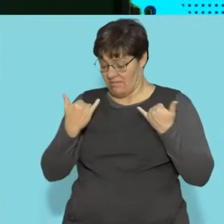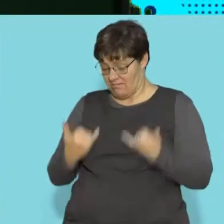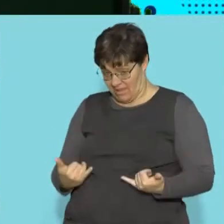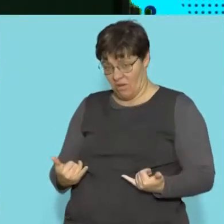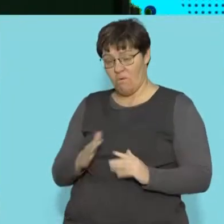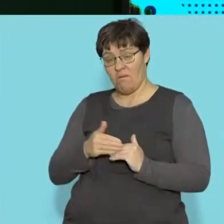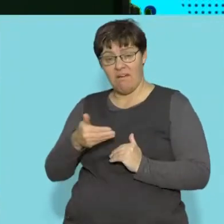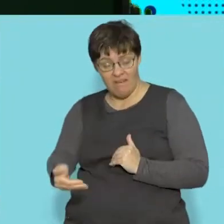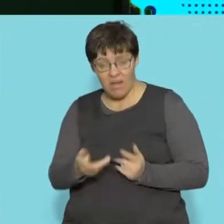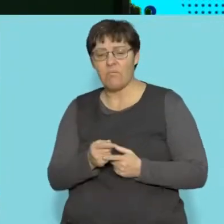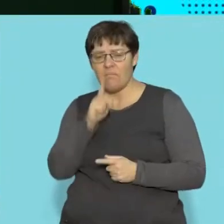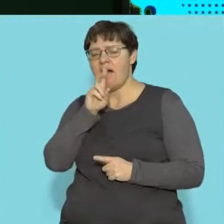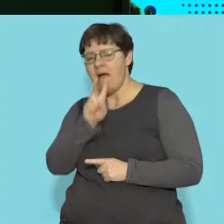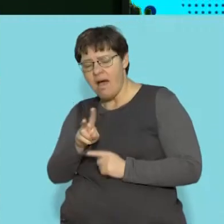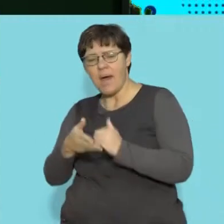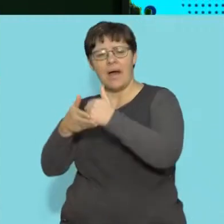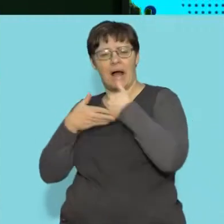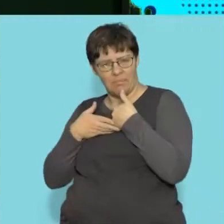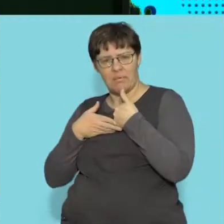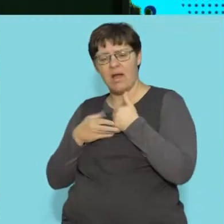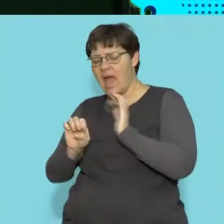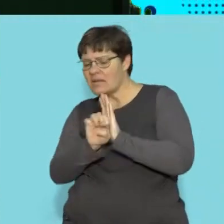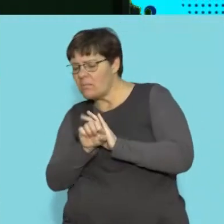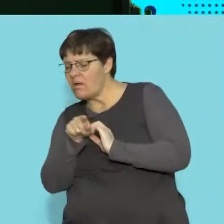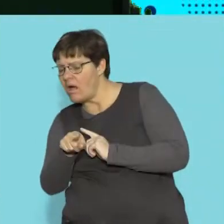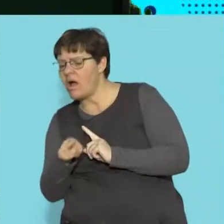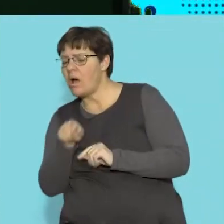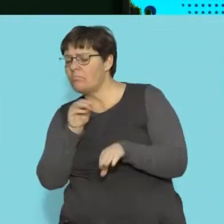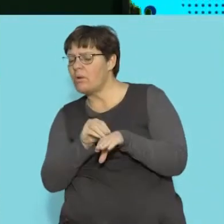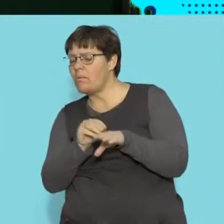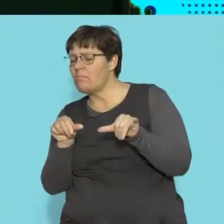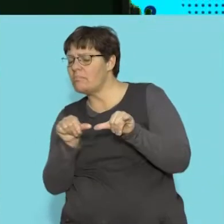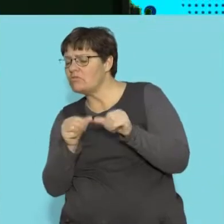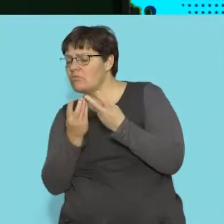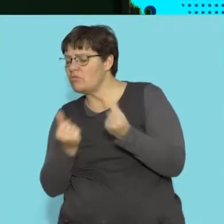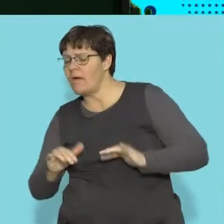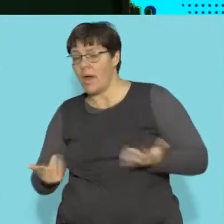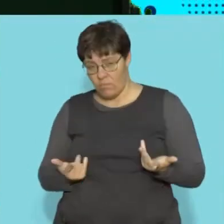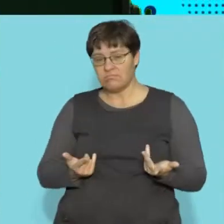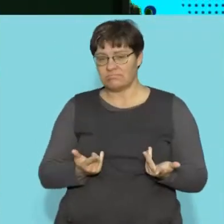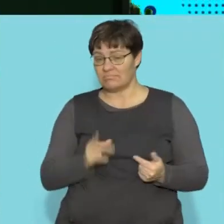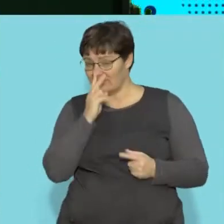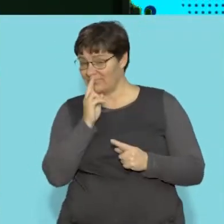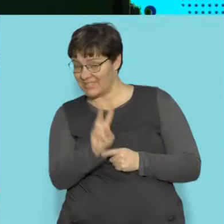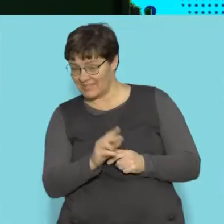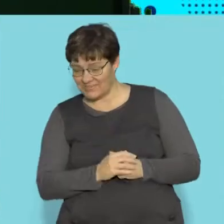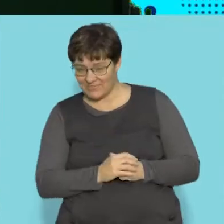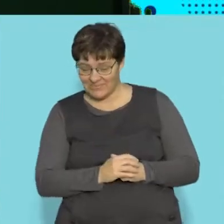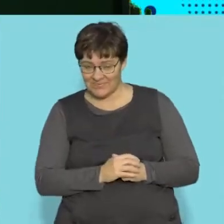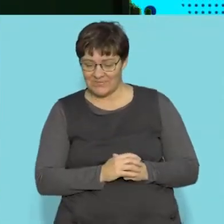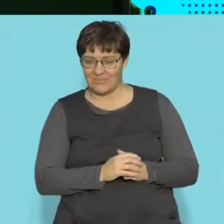some more examples that can help us have better ways of solving measurement problems. Let's have a look at the concept